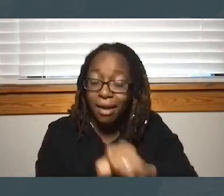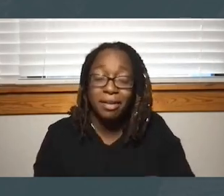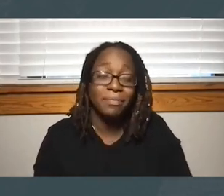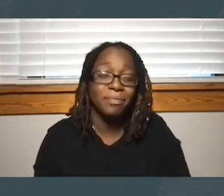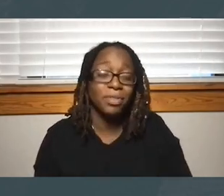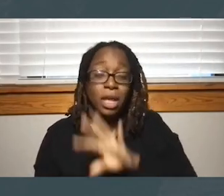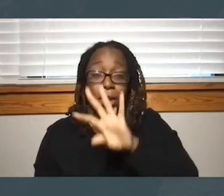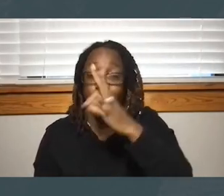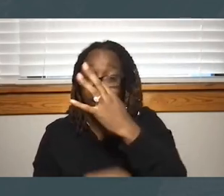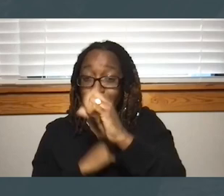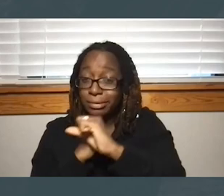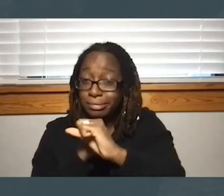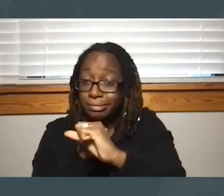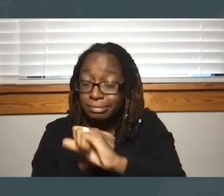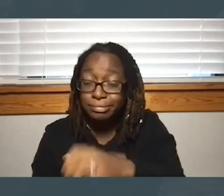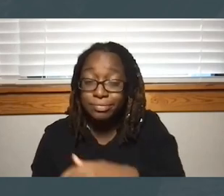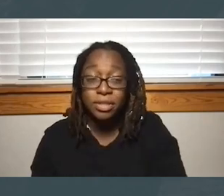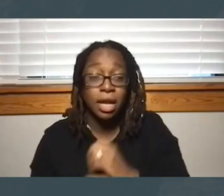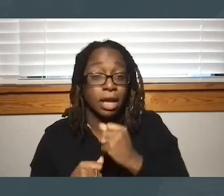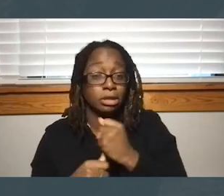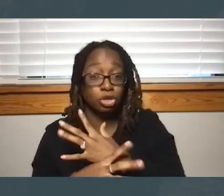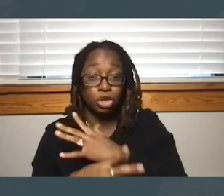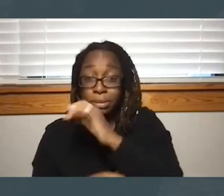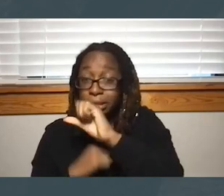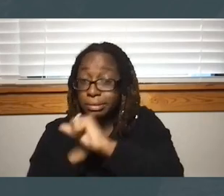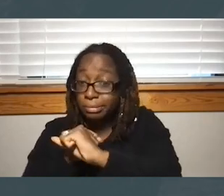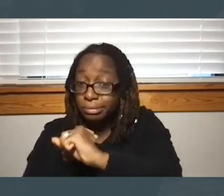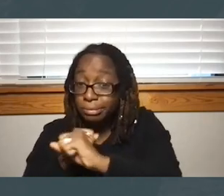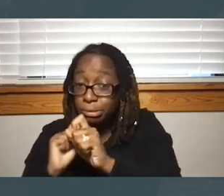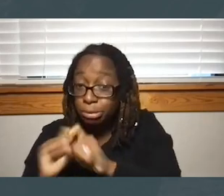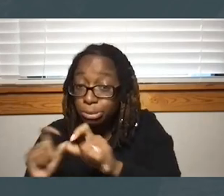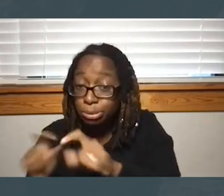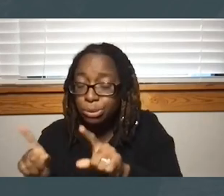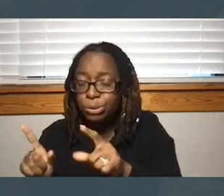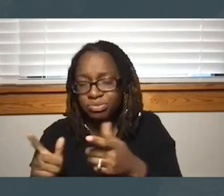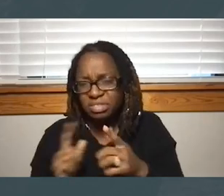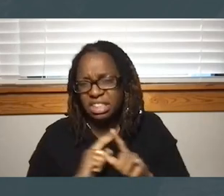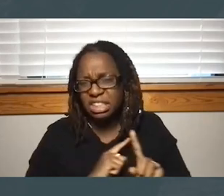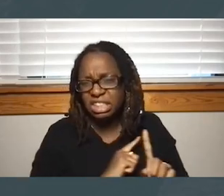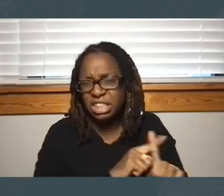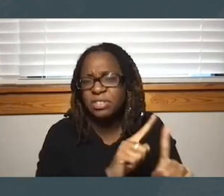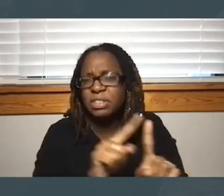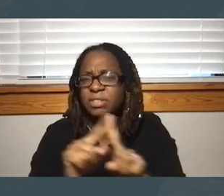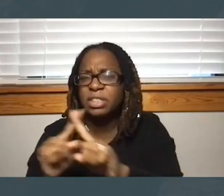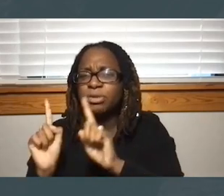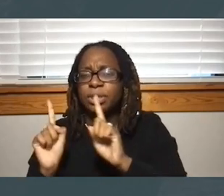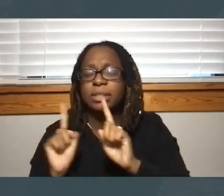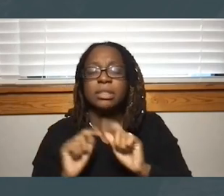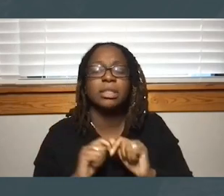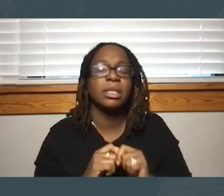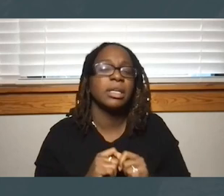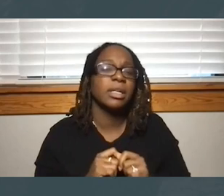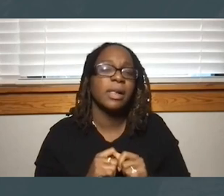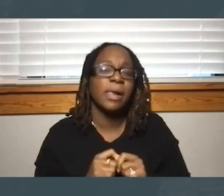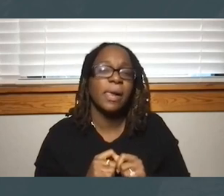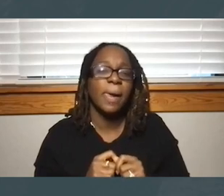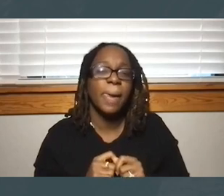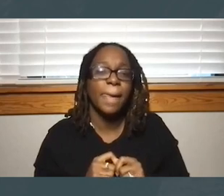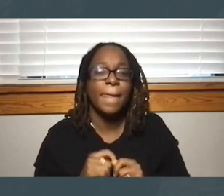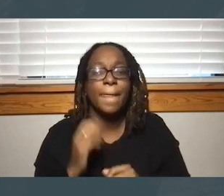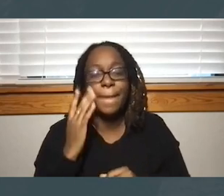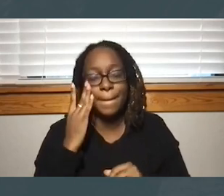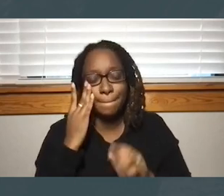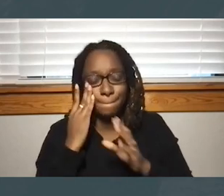way Germany does that now. But, you know. And I think that